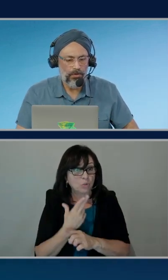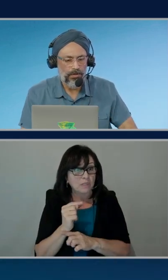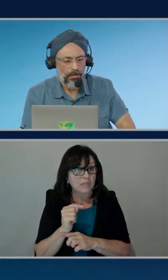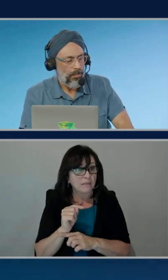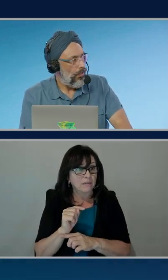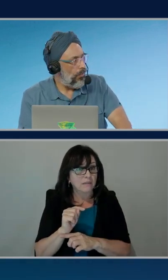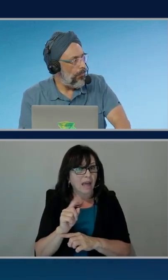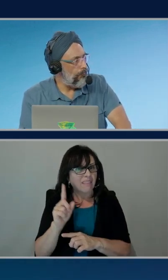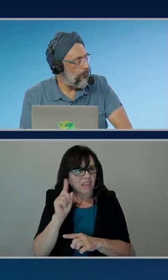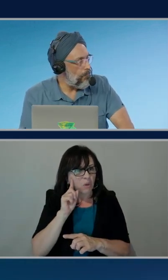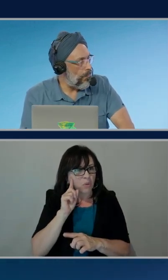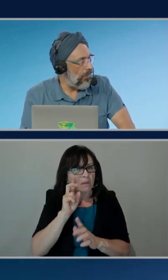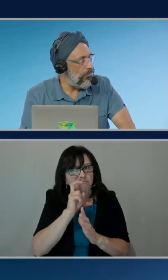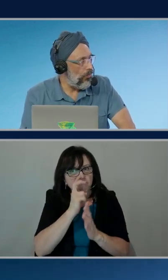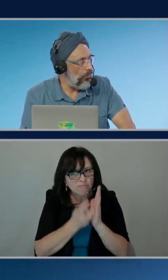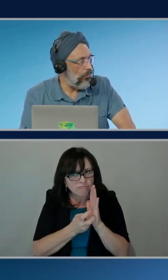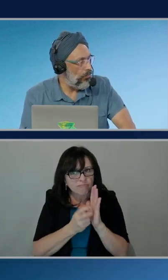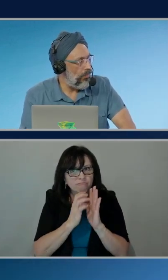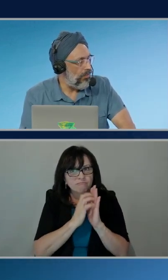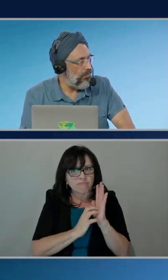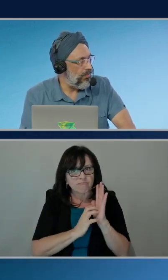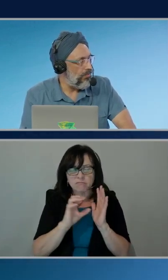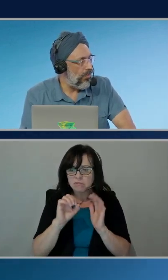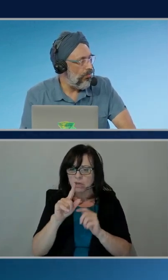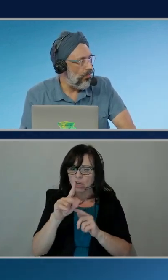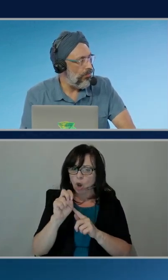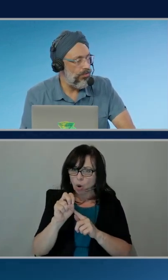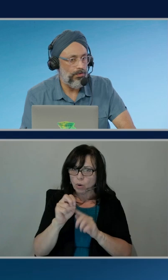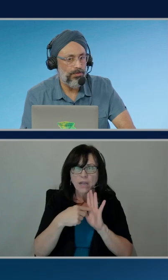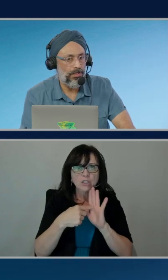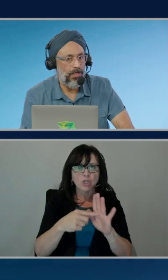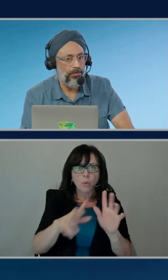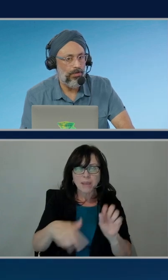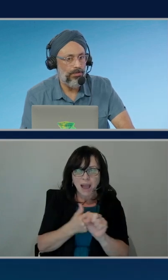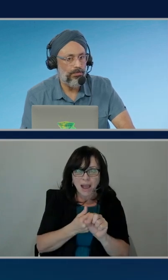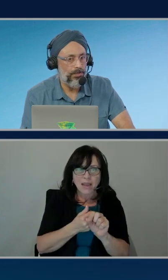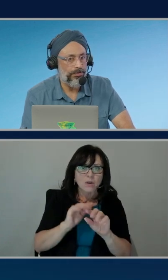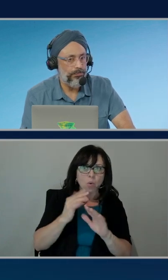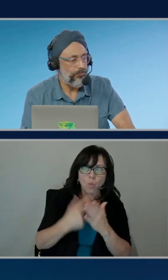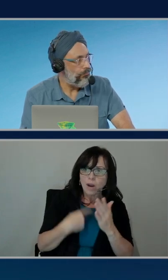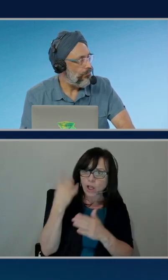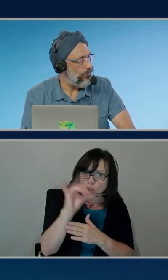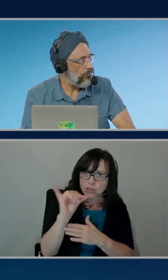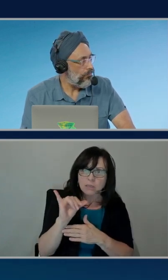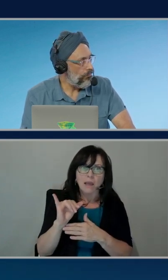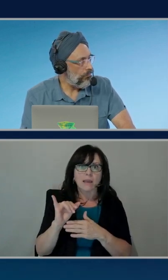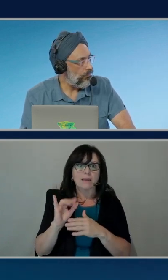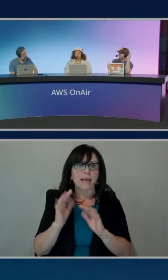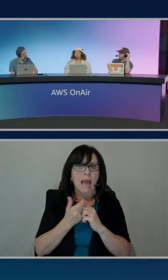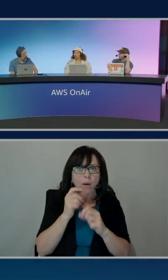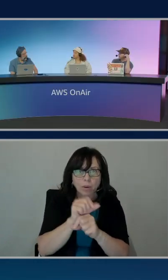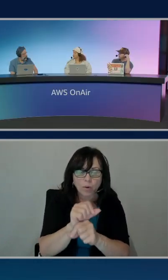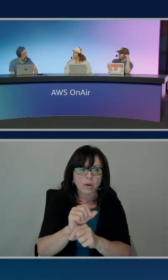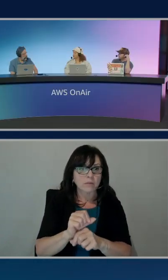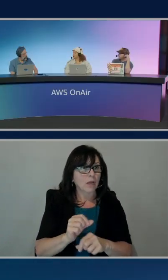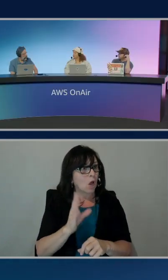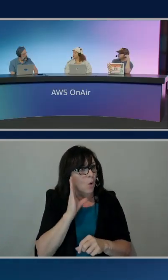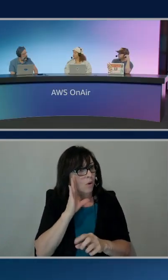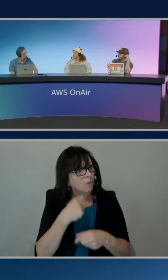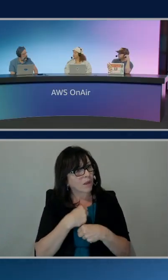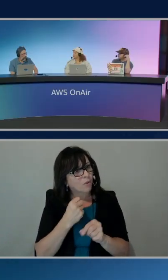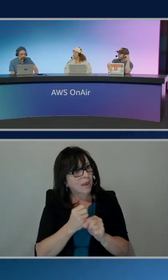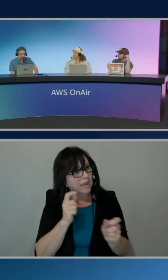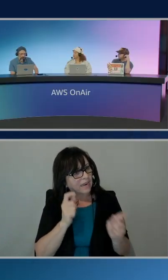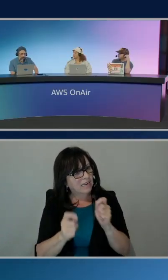the code and show you, behind the scenes how all this looks like, how all this works. Yeah. So are we gonna create an adapter